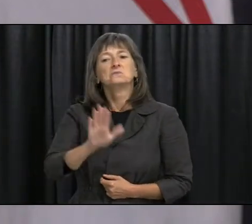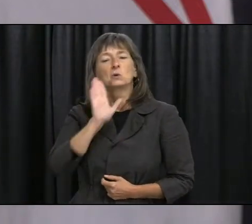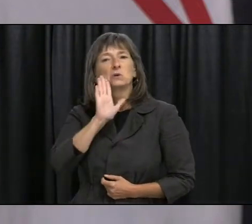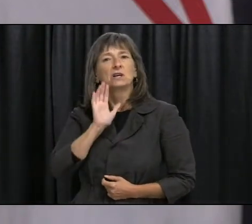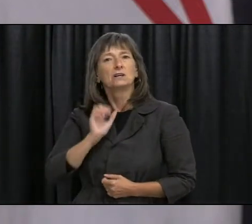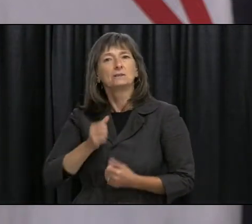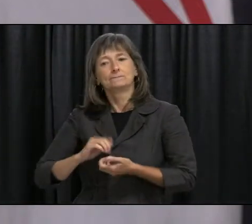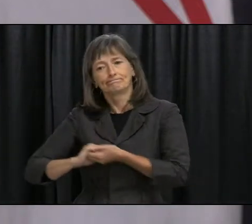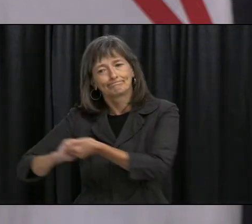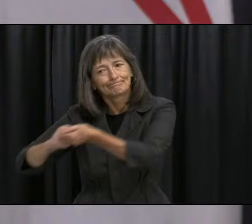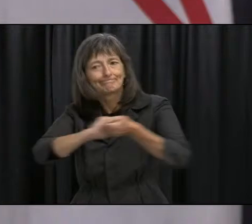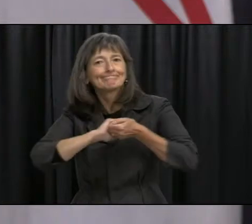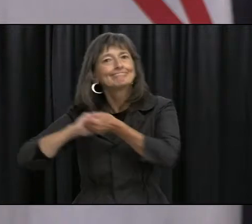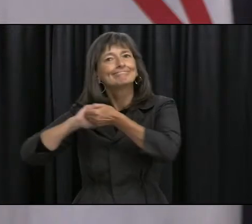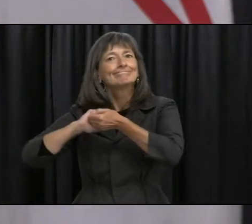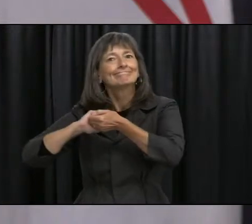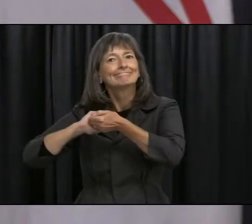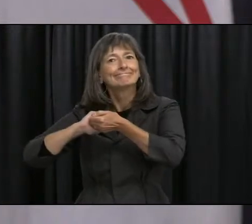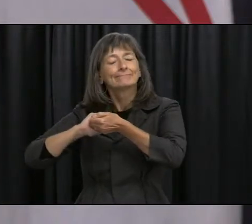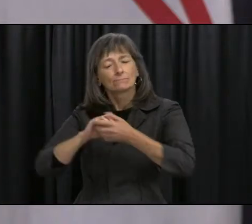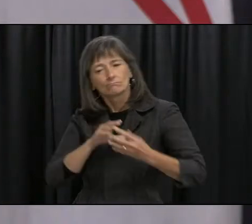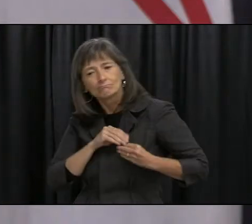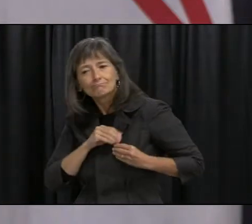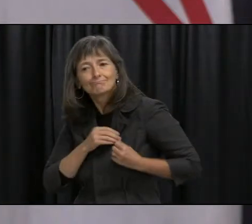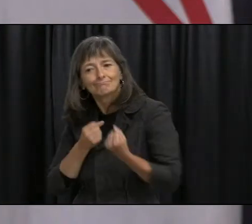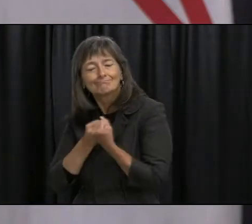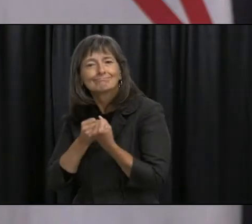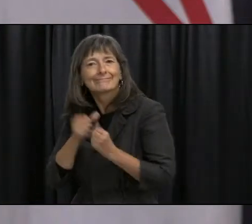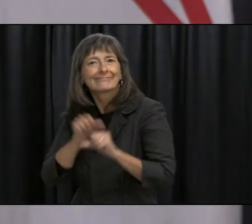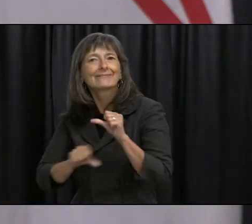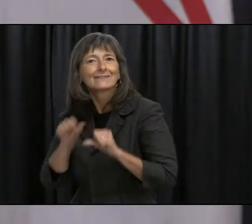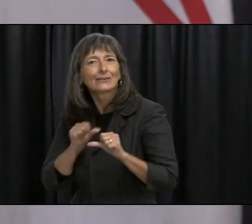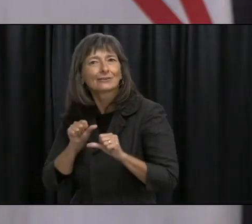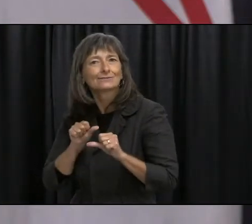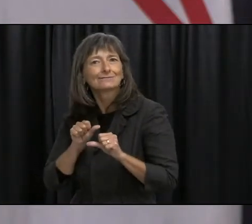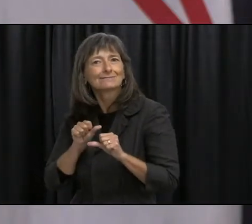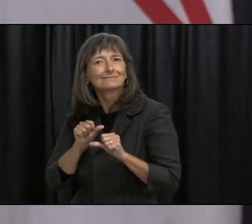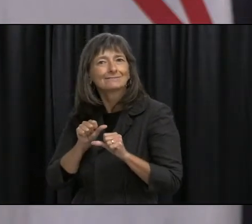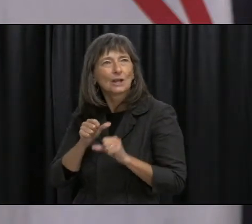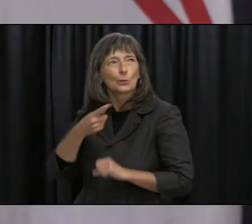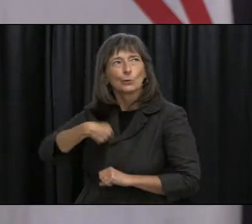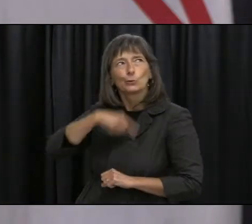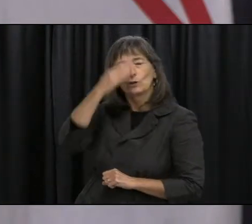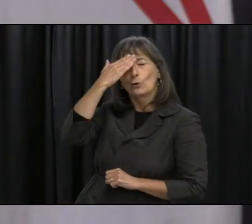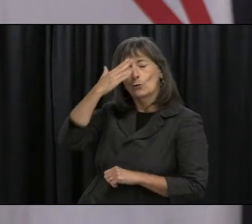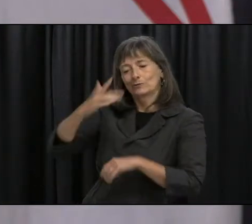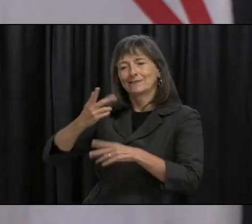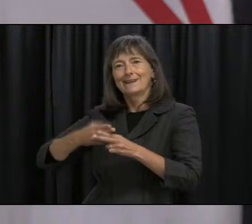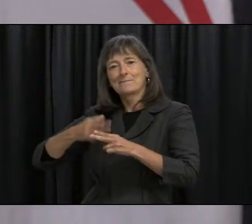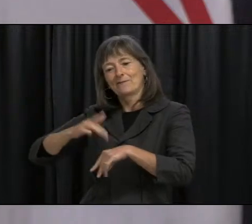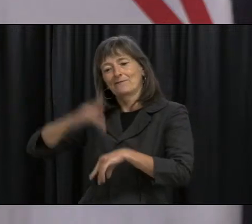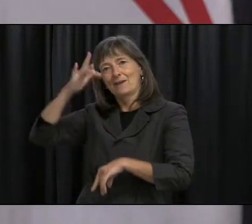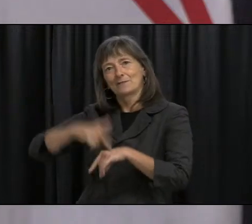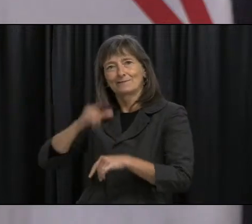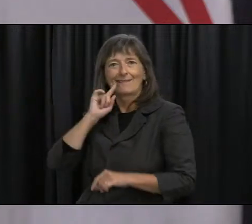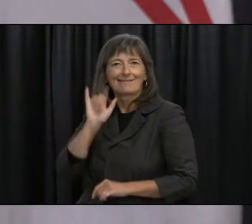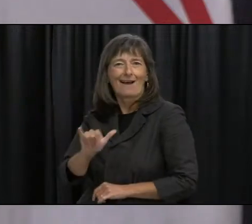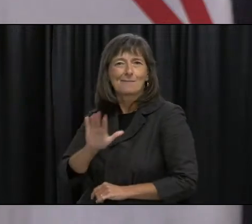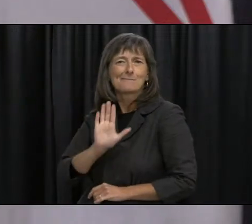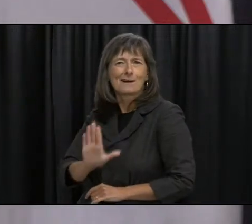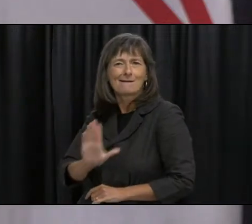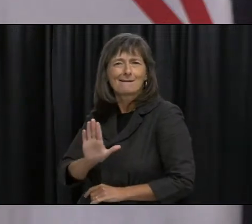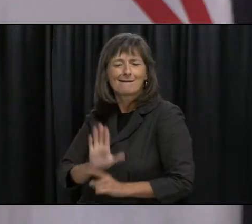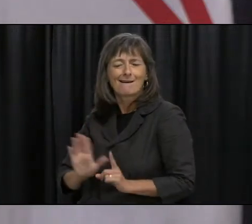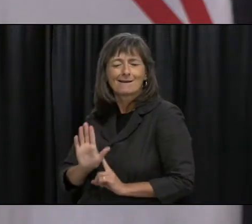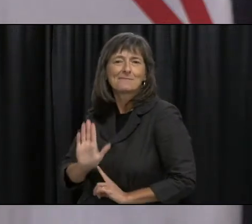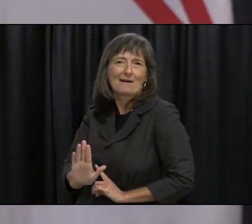solidarity, fellowship, and goodwill that characterize our province and for which we are so well known. We can do